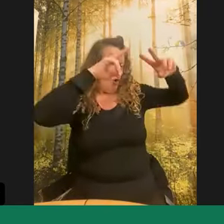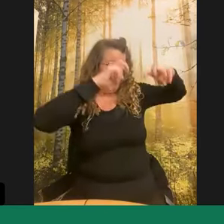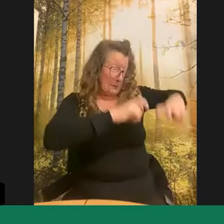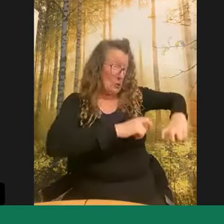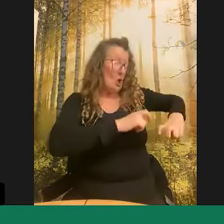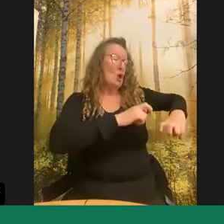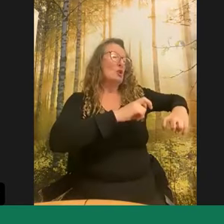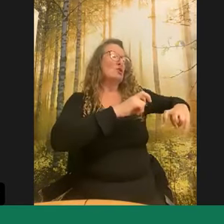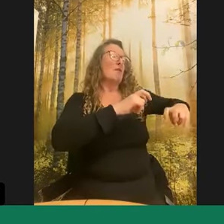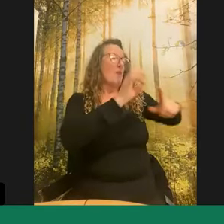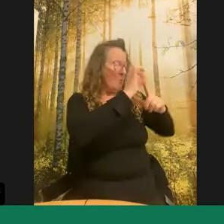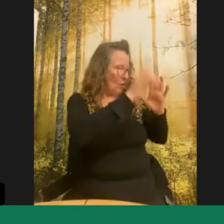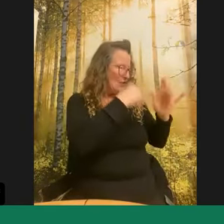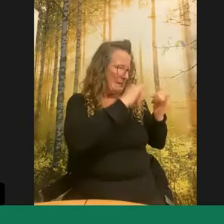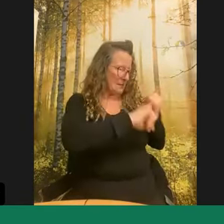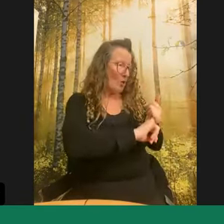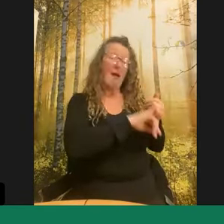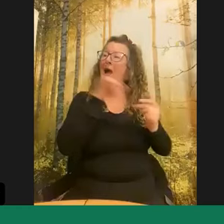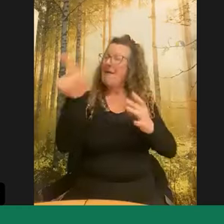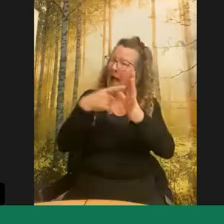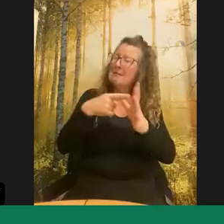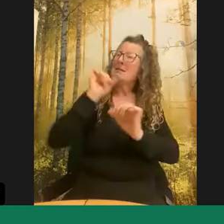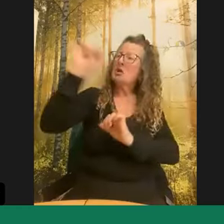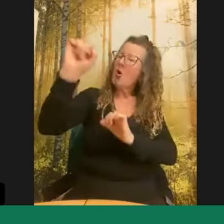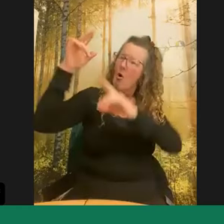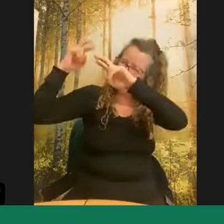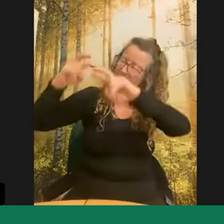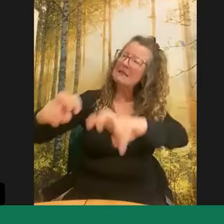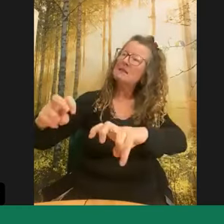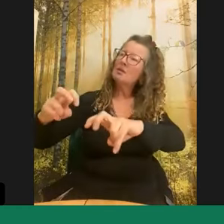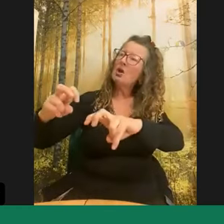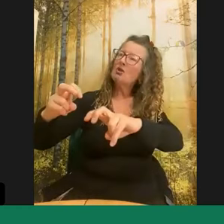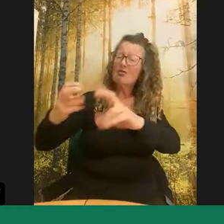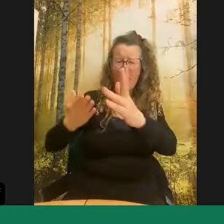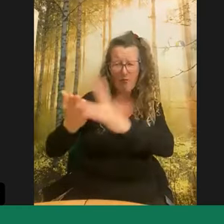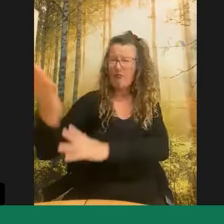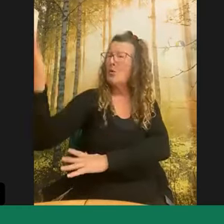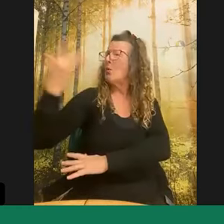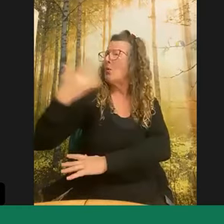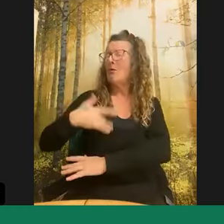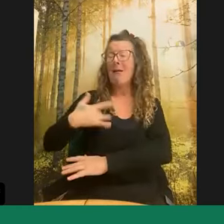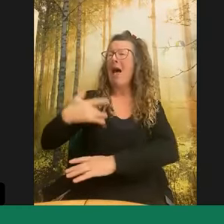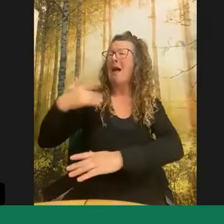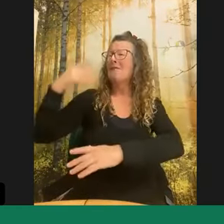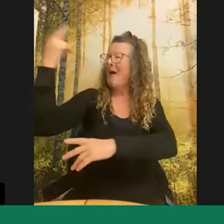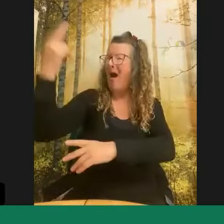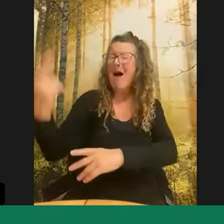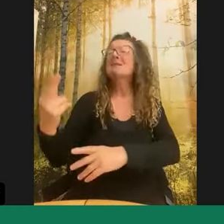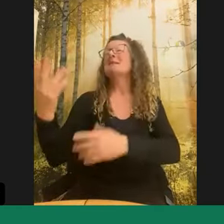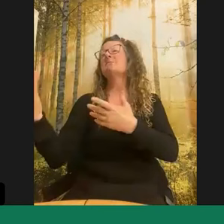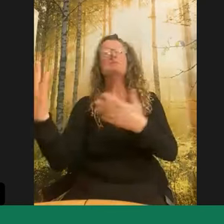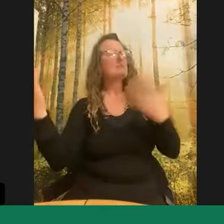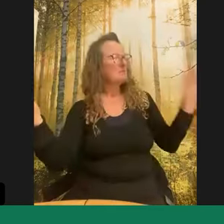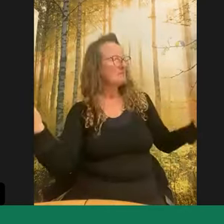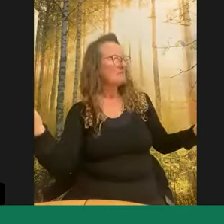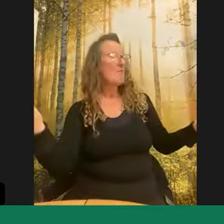Anthony as well, you know, the work and the research that you've been doing, you know, throughout your time as an artist, what do